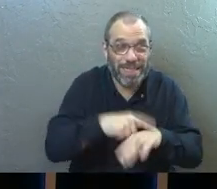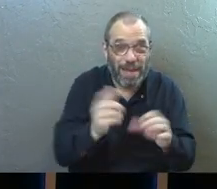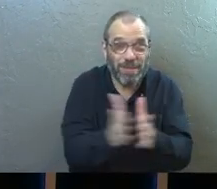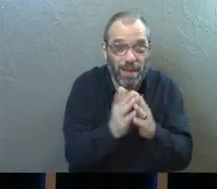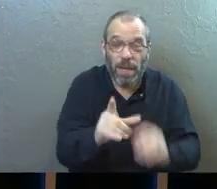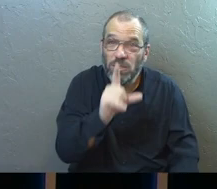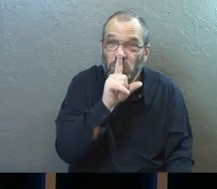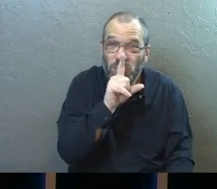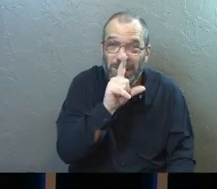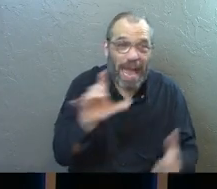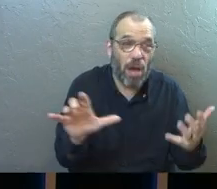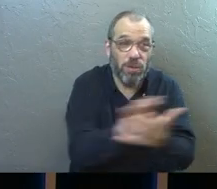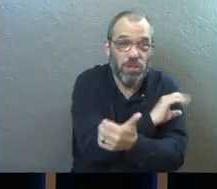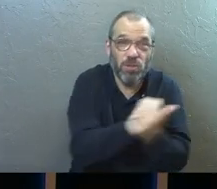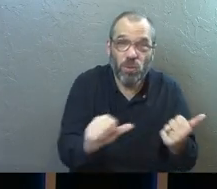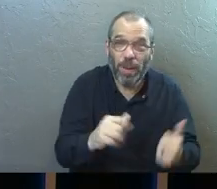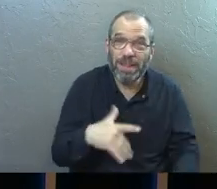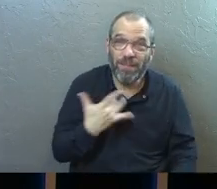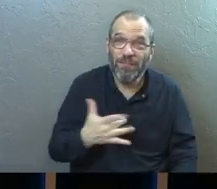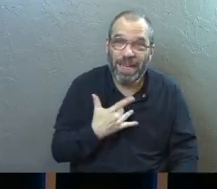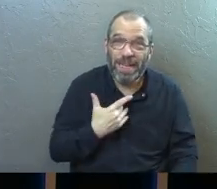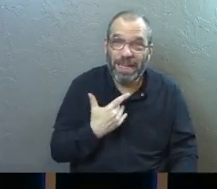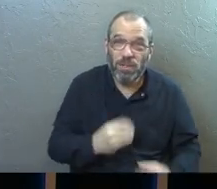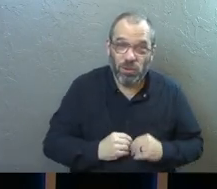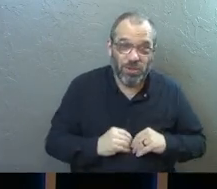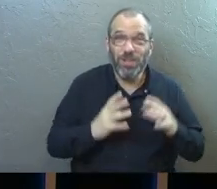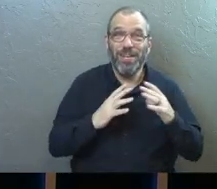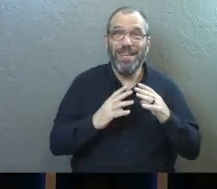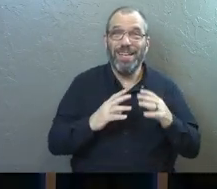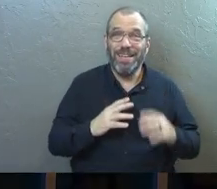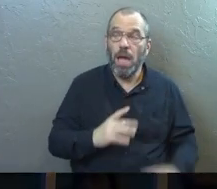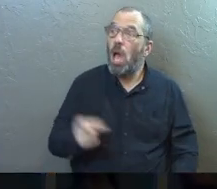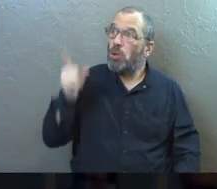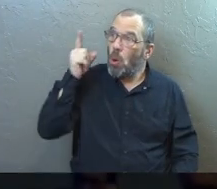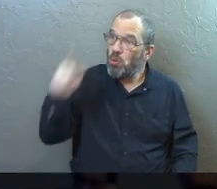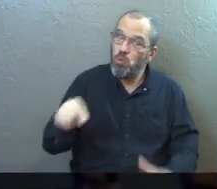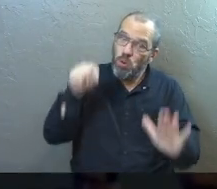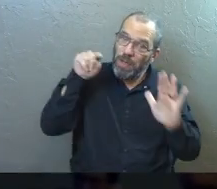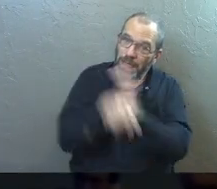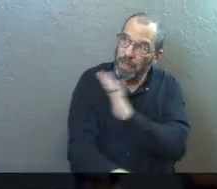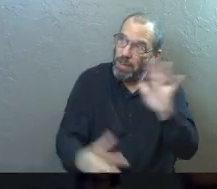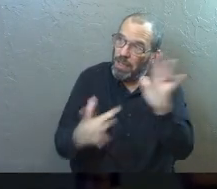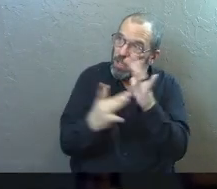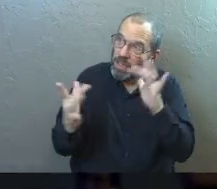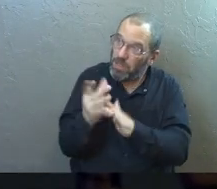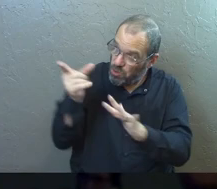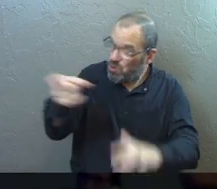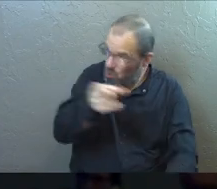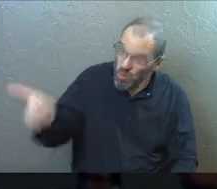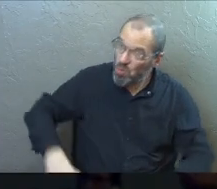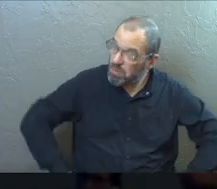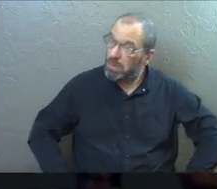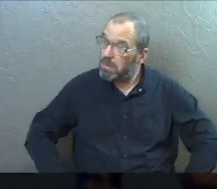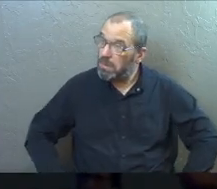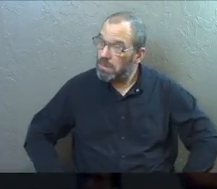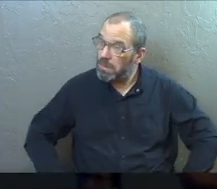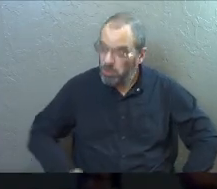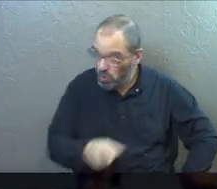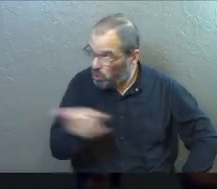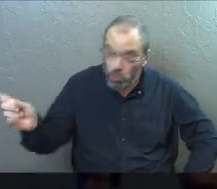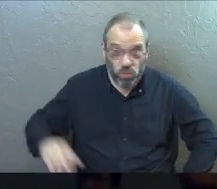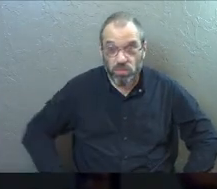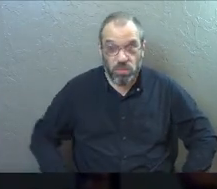Yeah, you just ruined the vibe, Peter, right? He's like, yeah, you killed the author of life. You